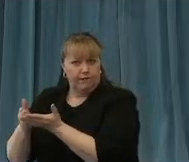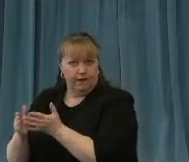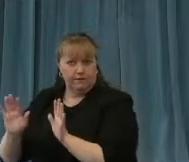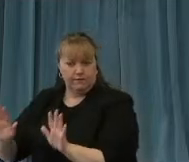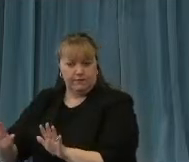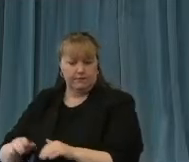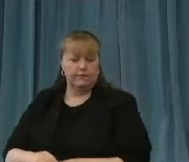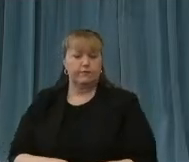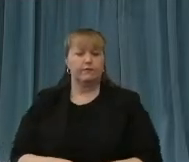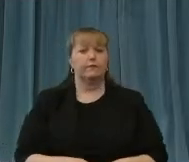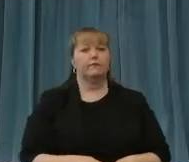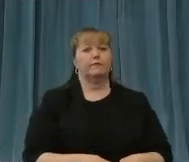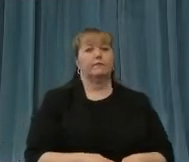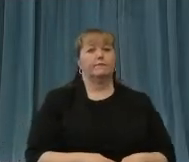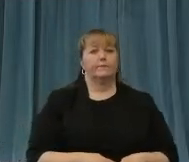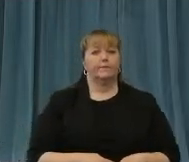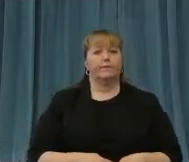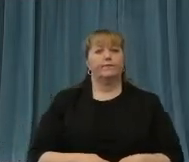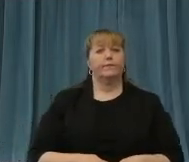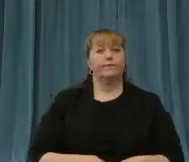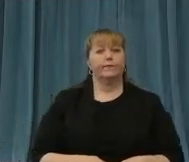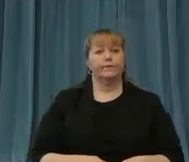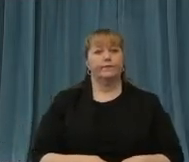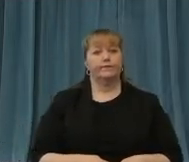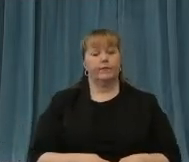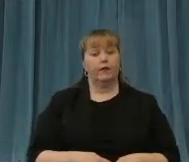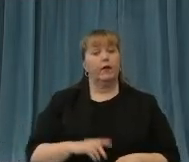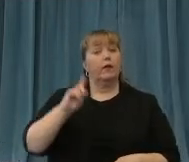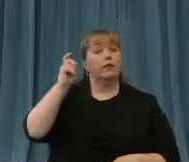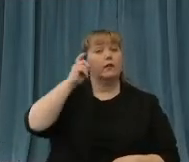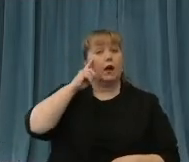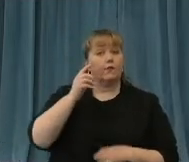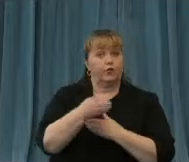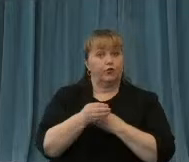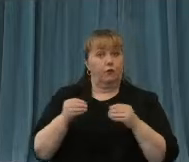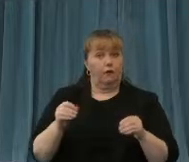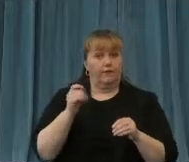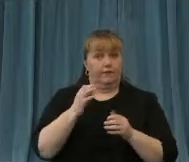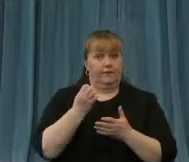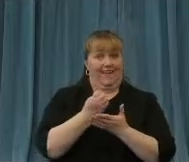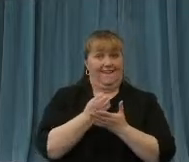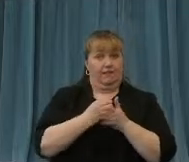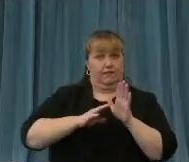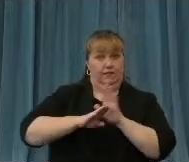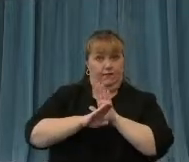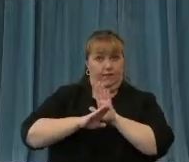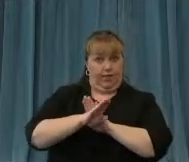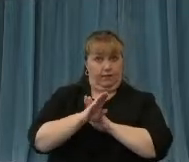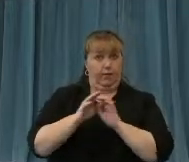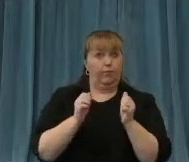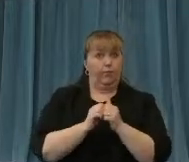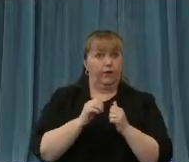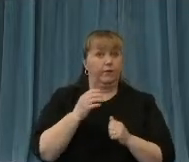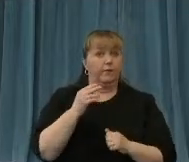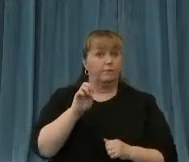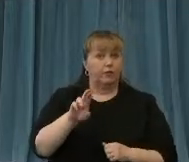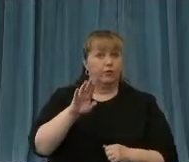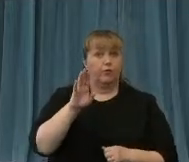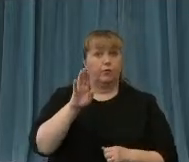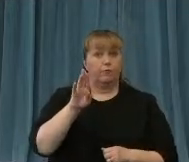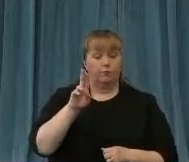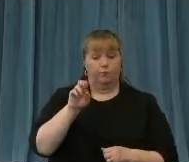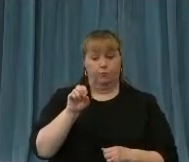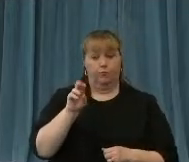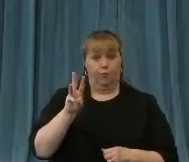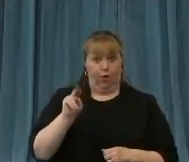I mentioned before, the Governor's Office of Economic Development, led by Director Brown, along with our local public and private partners,